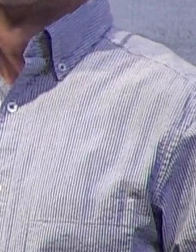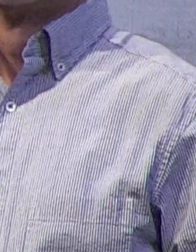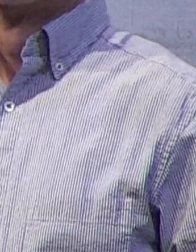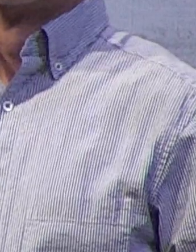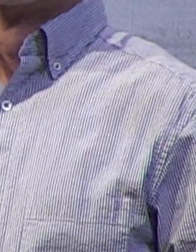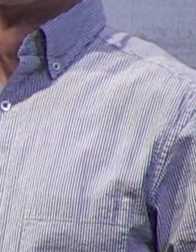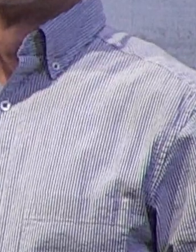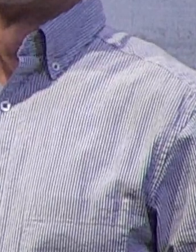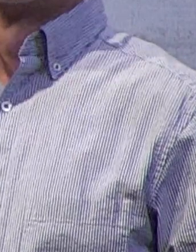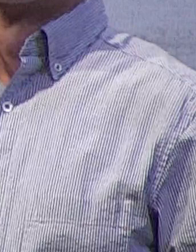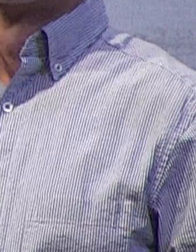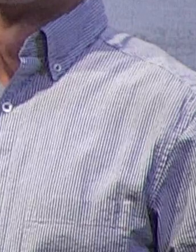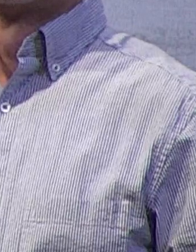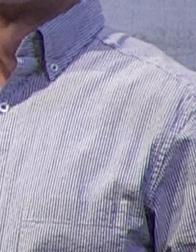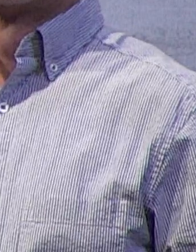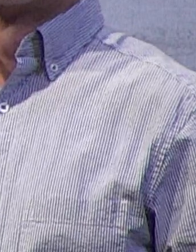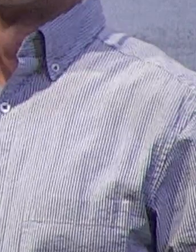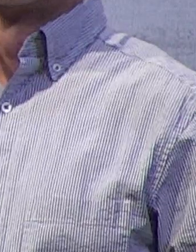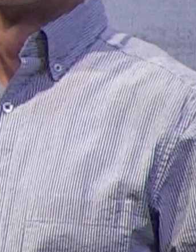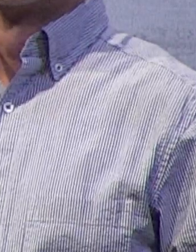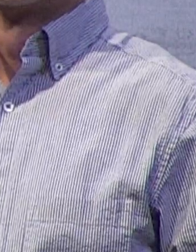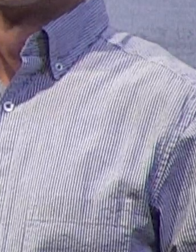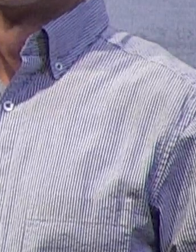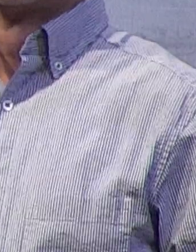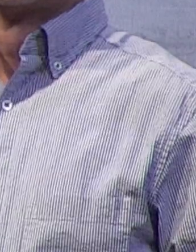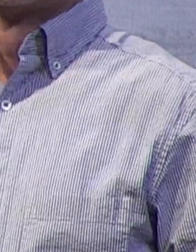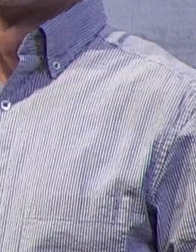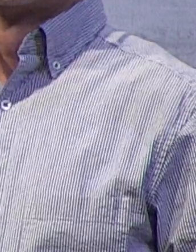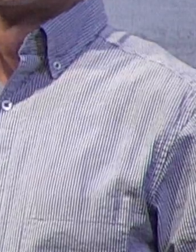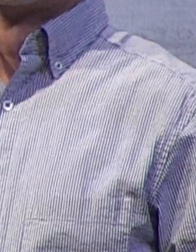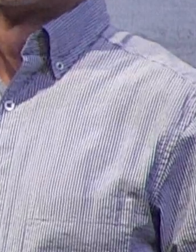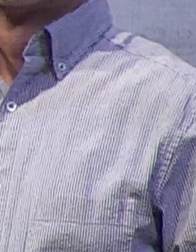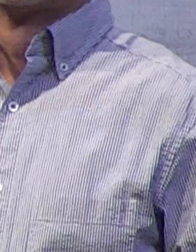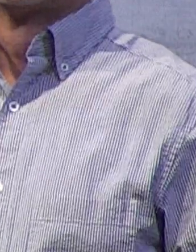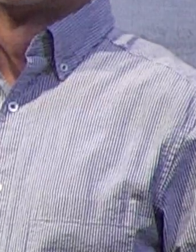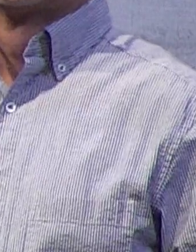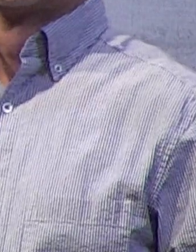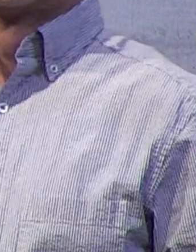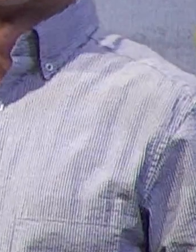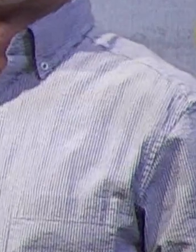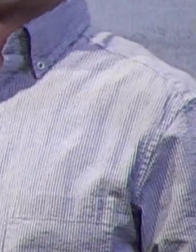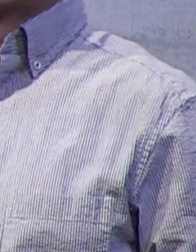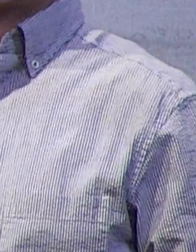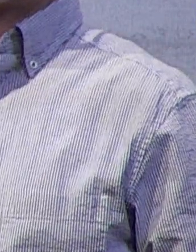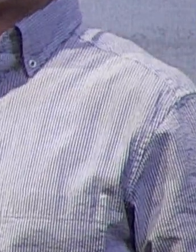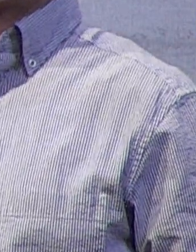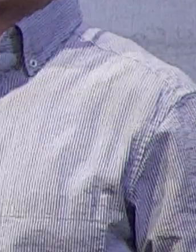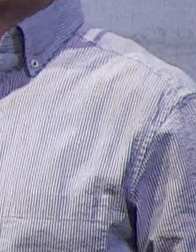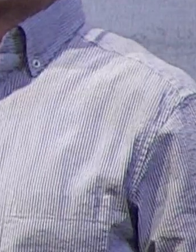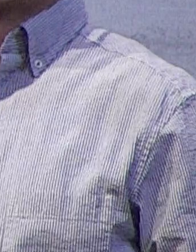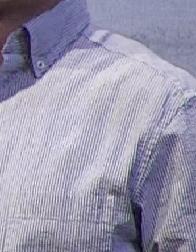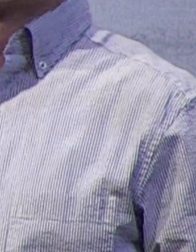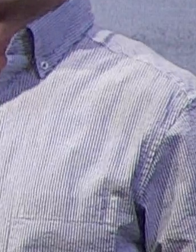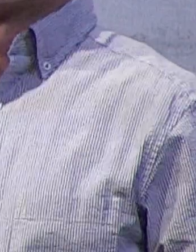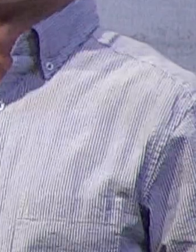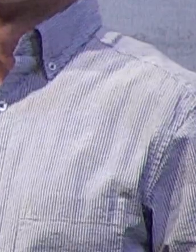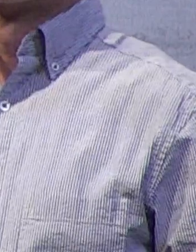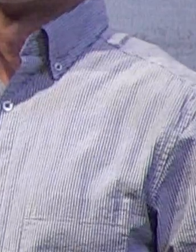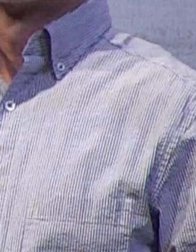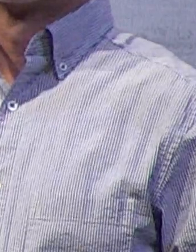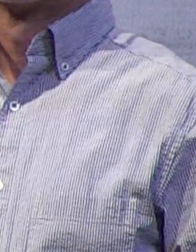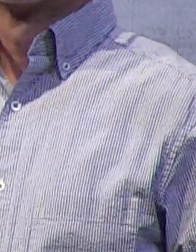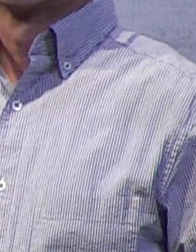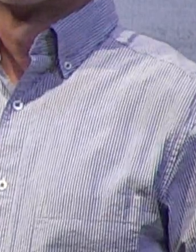to worship the Lord Jesus with us today. As we sing and think of Him, we're going to begin thinking about that day